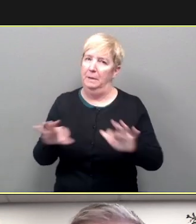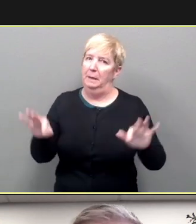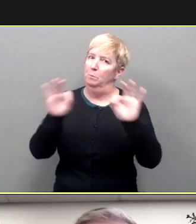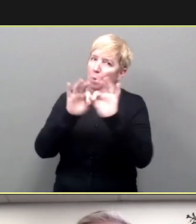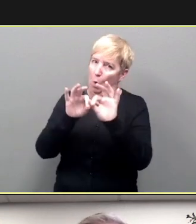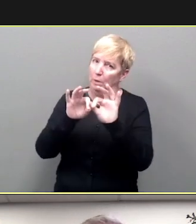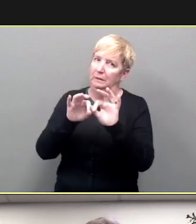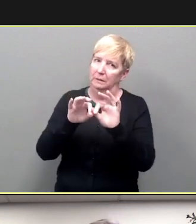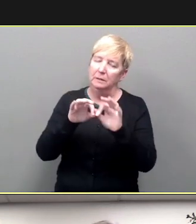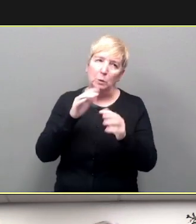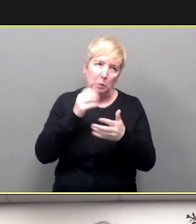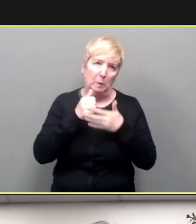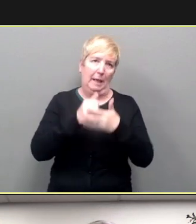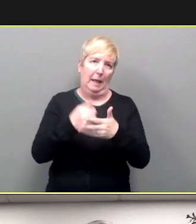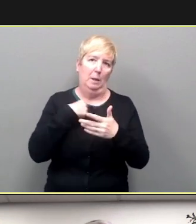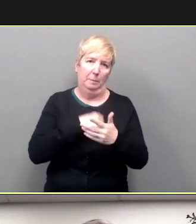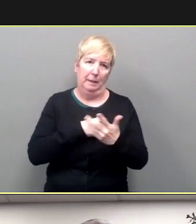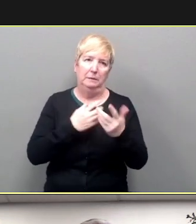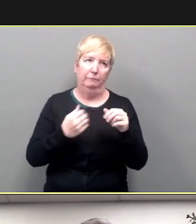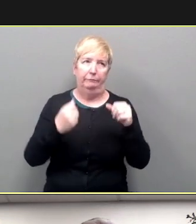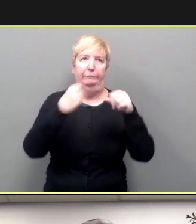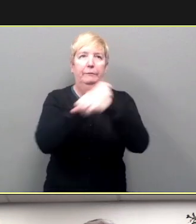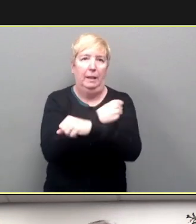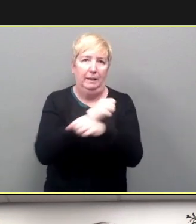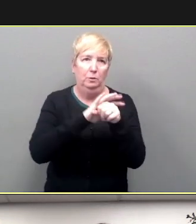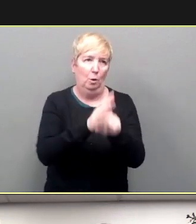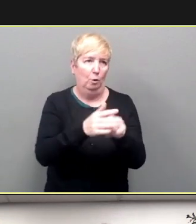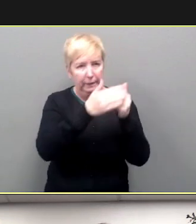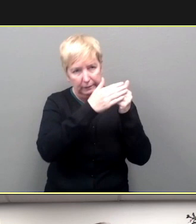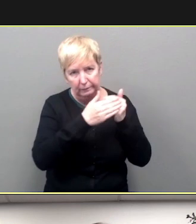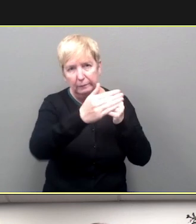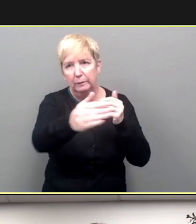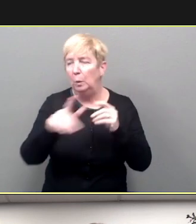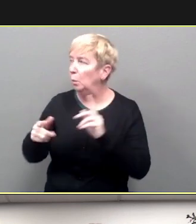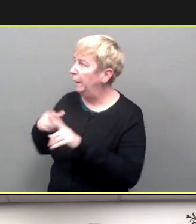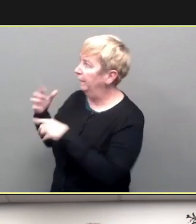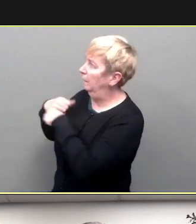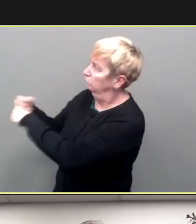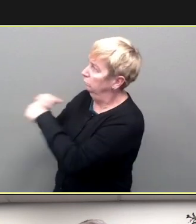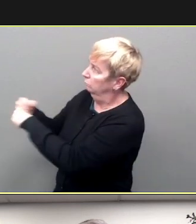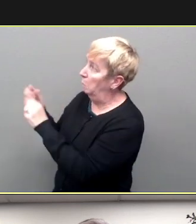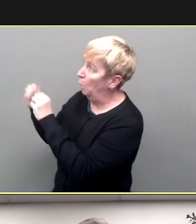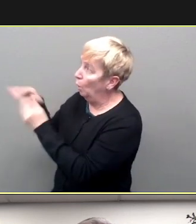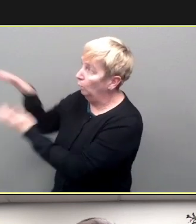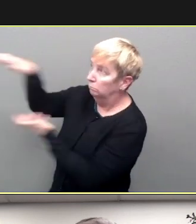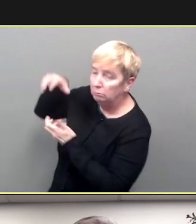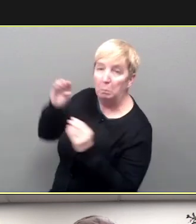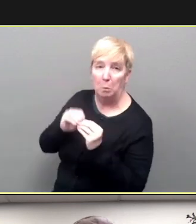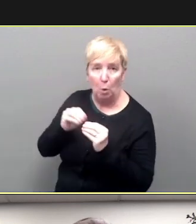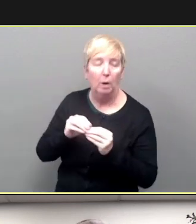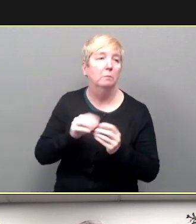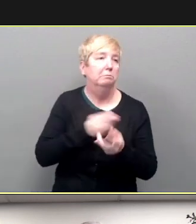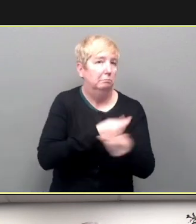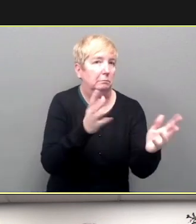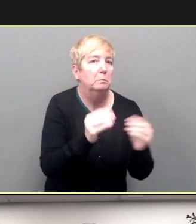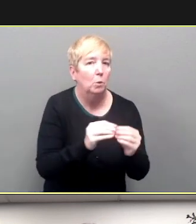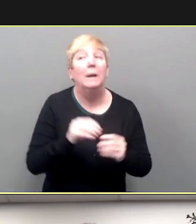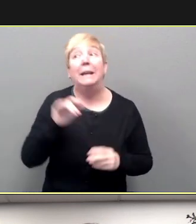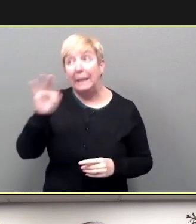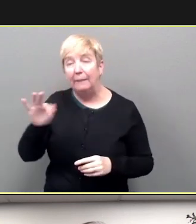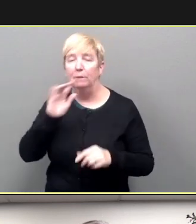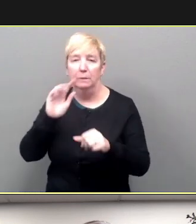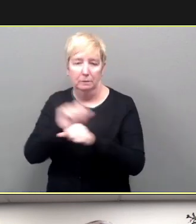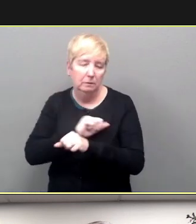you will, in the fight against COVID going forward as production increases. And the data, if the data holds up